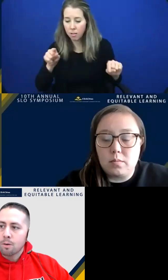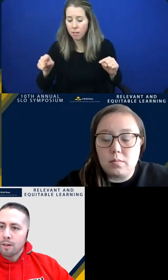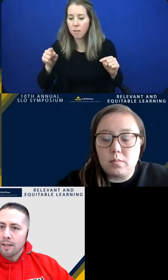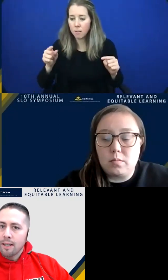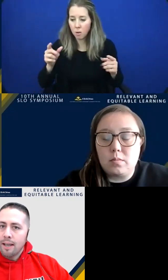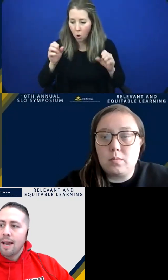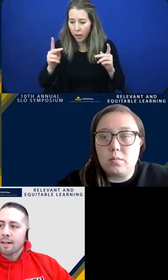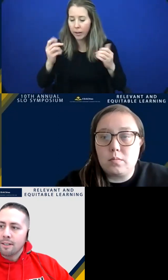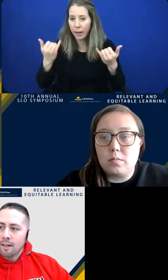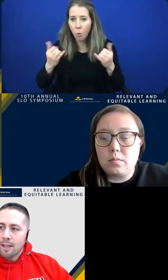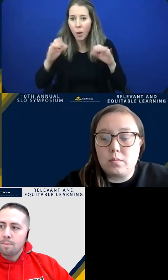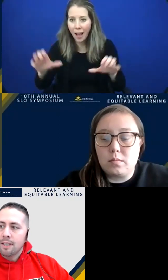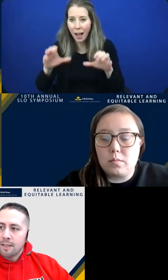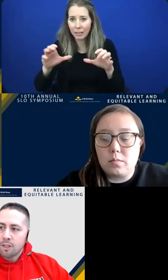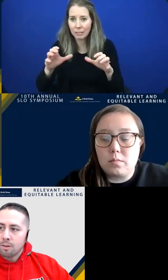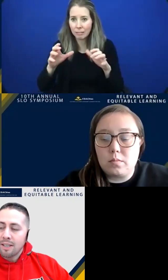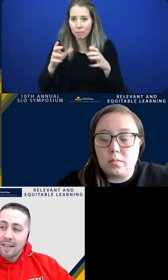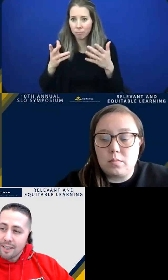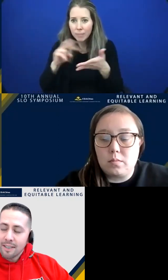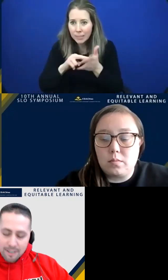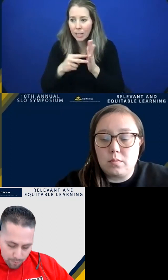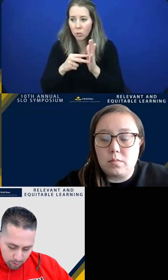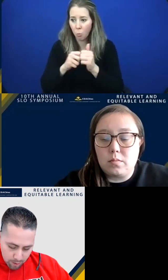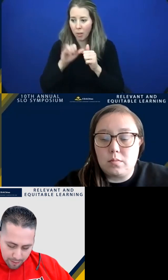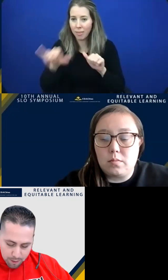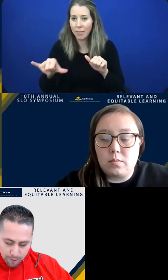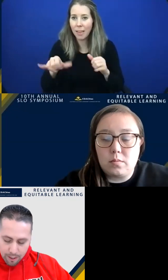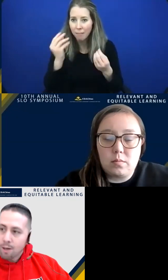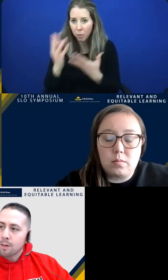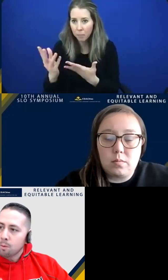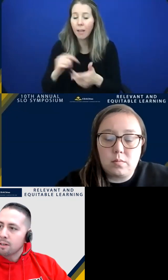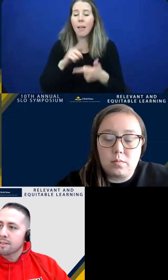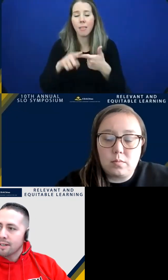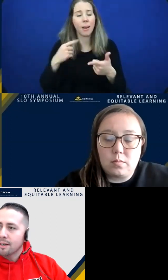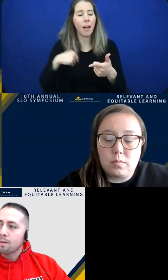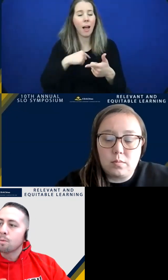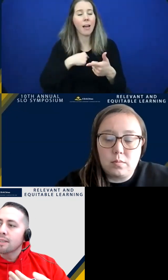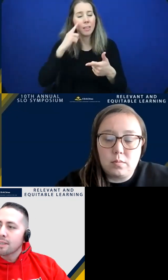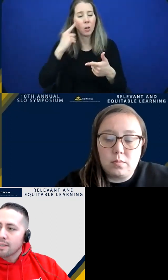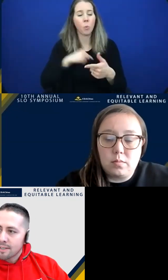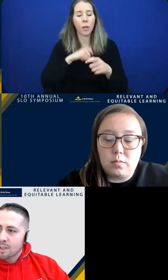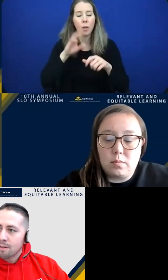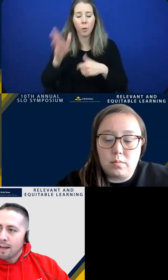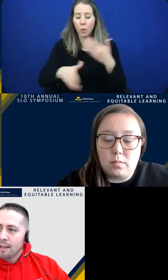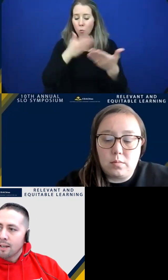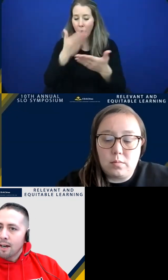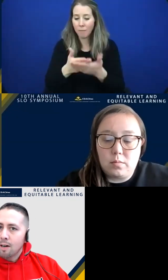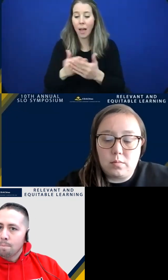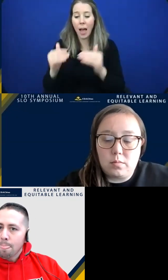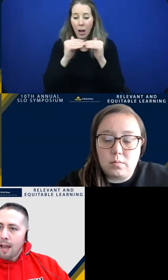reflective inquiry, and acting on it and being intentional. And then I think that's how we get to a place where equity will intersect with the assessment,